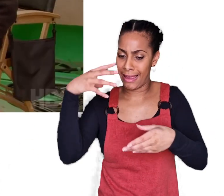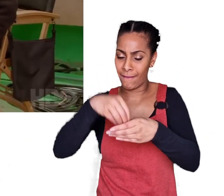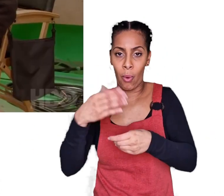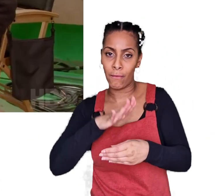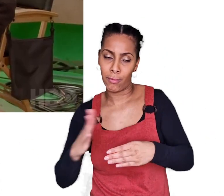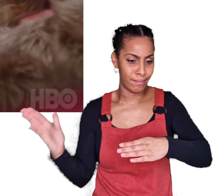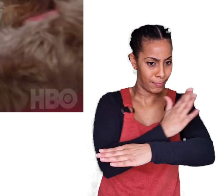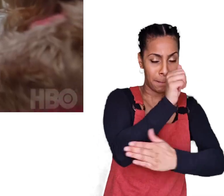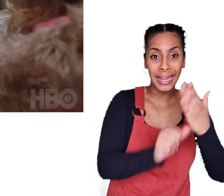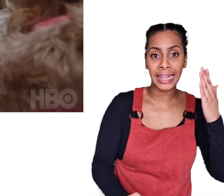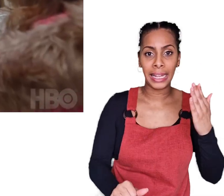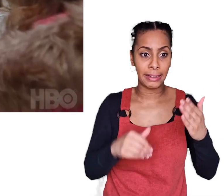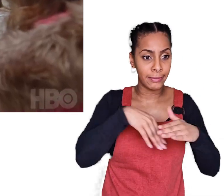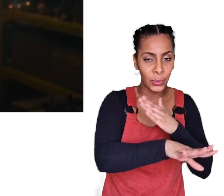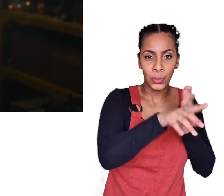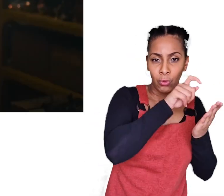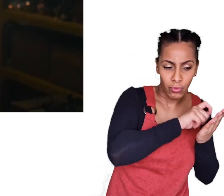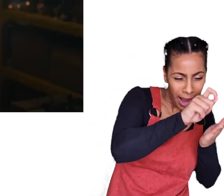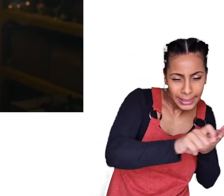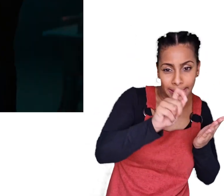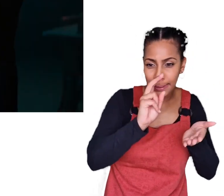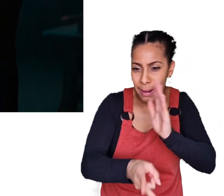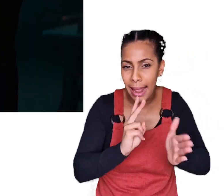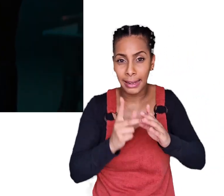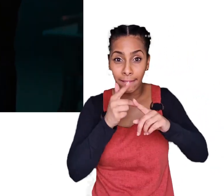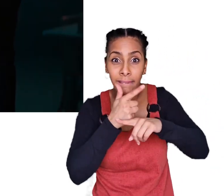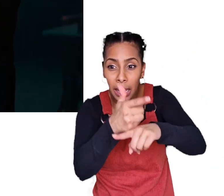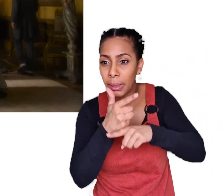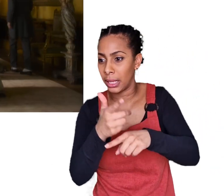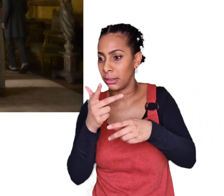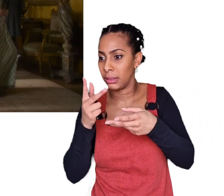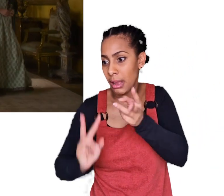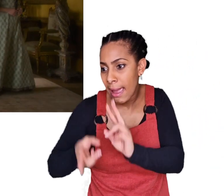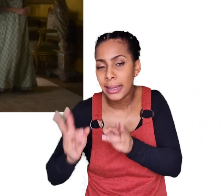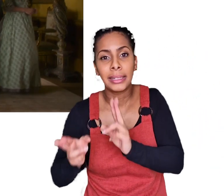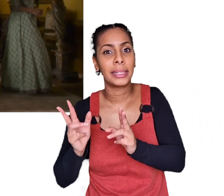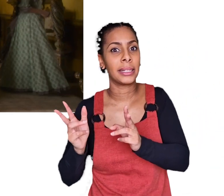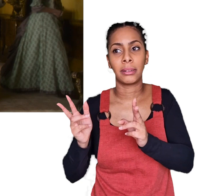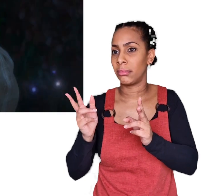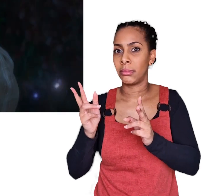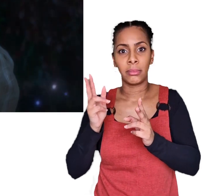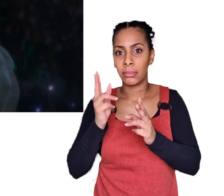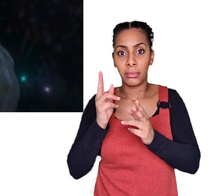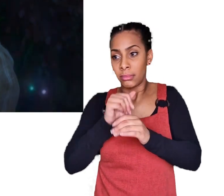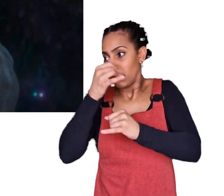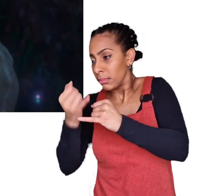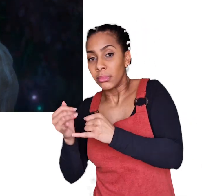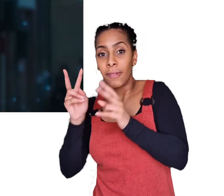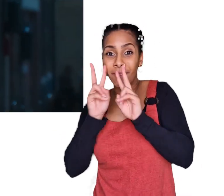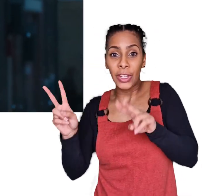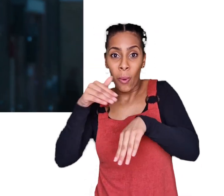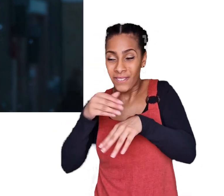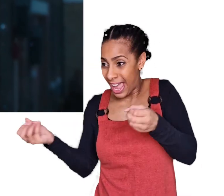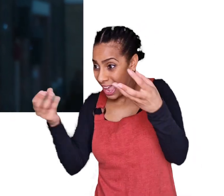to the planning, to the filming, all the way to editing the film and putting in the